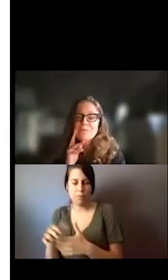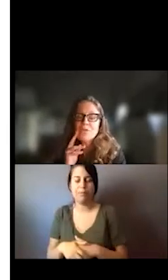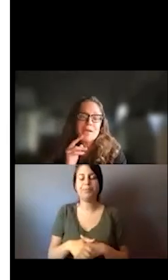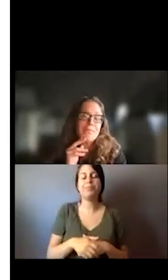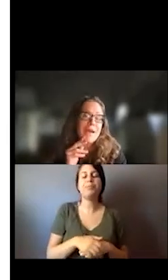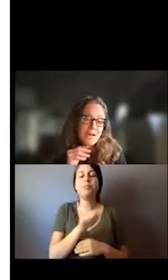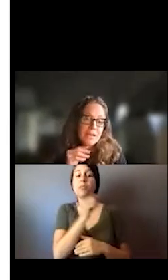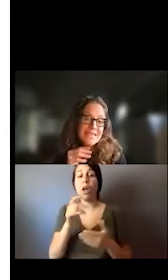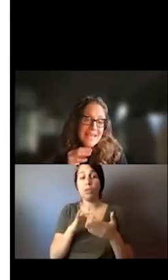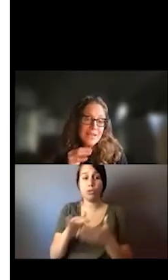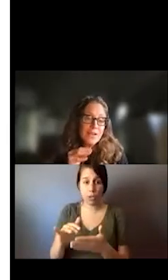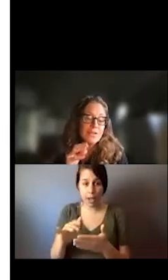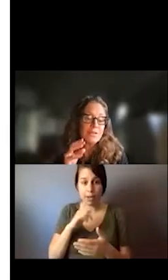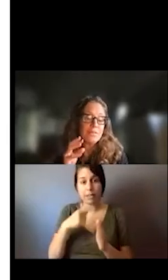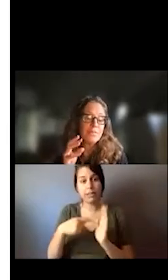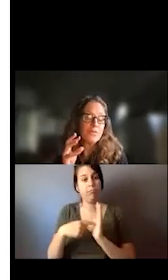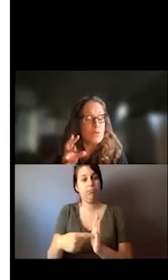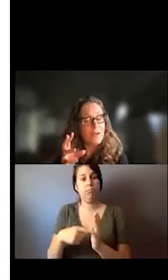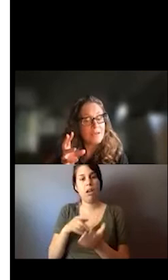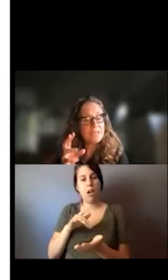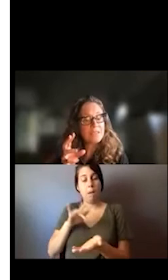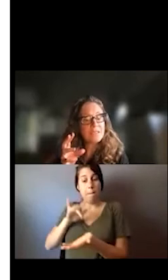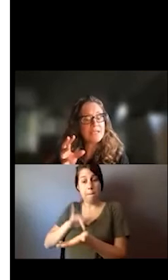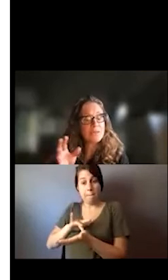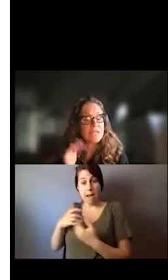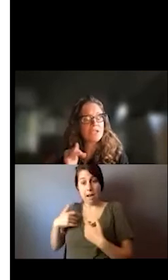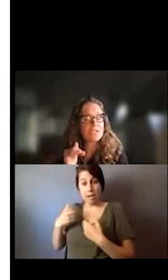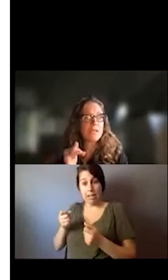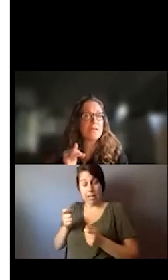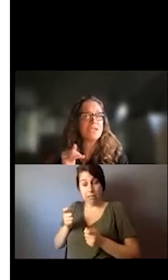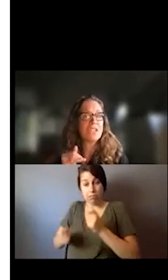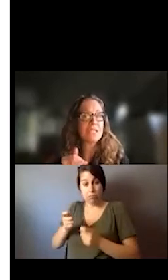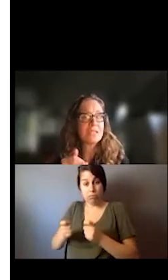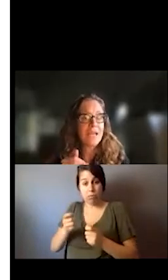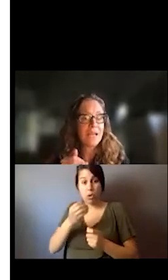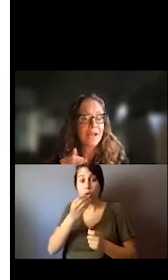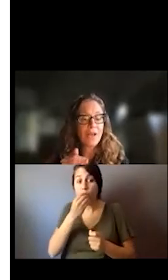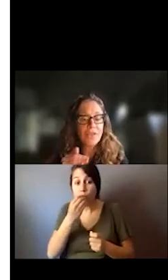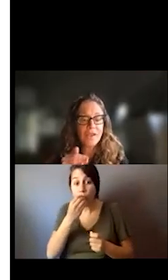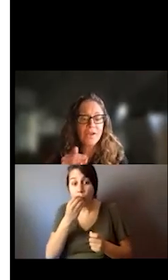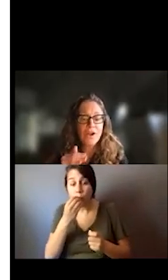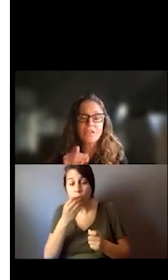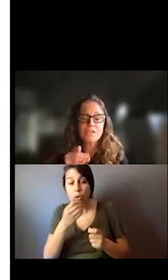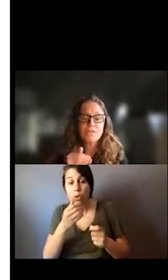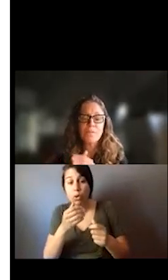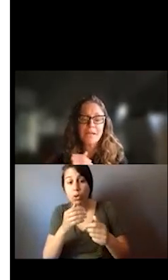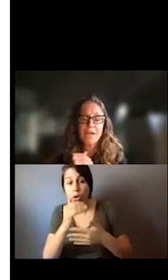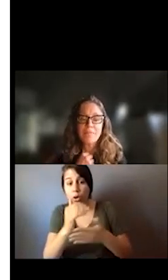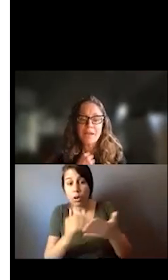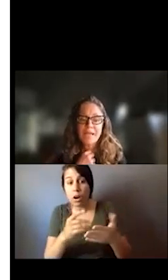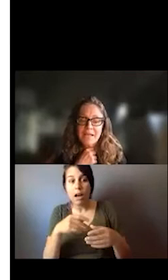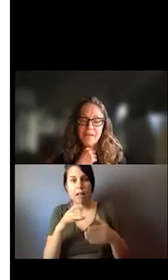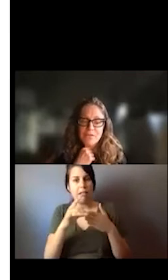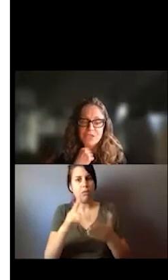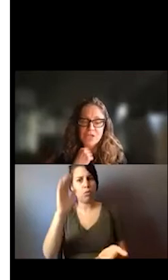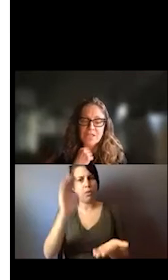by the same team showed that medically tailored food boxes led to reductions in readmissions and healthcare costs for